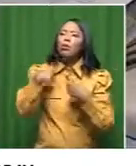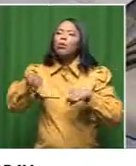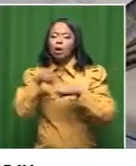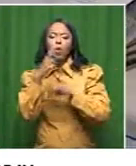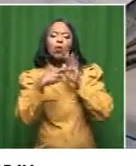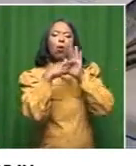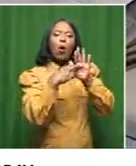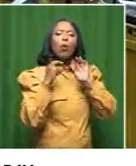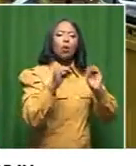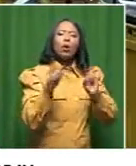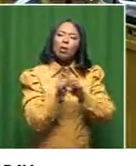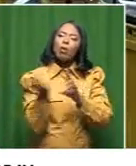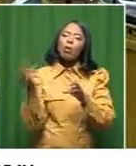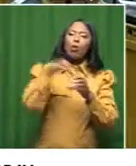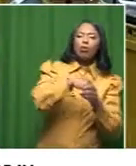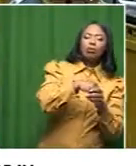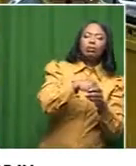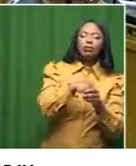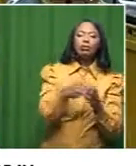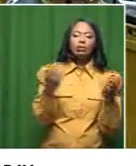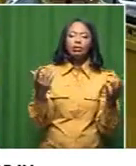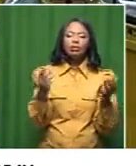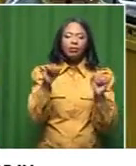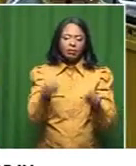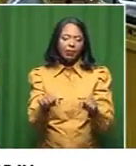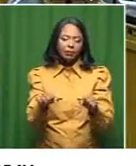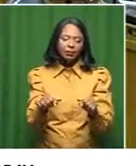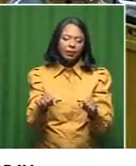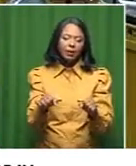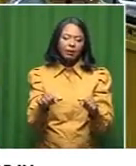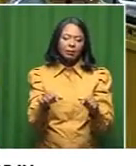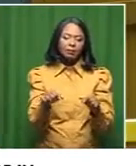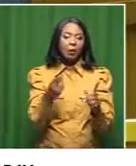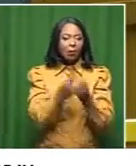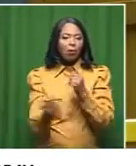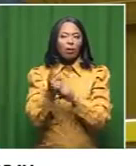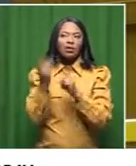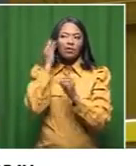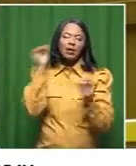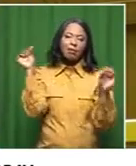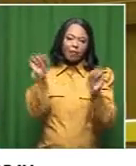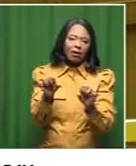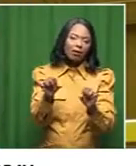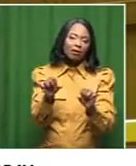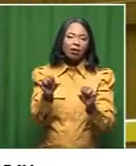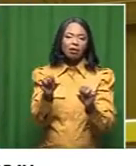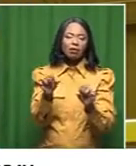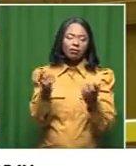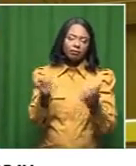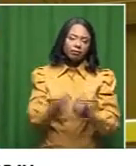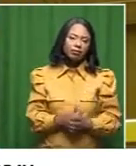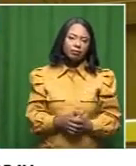are able to all contribute to both the design and the feedback around what it looks